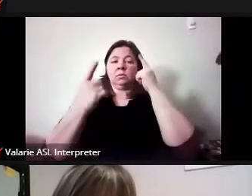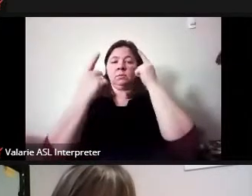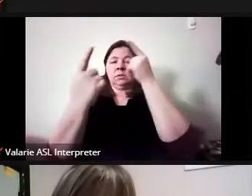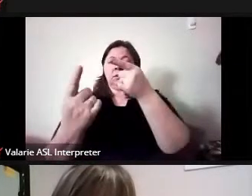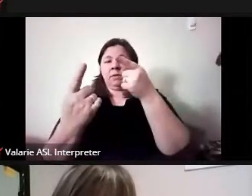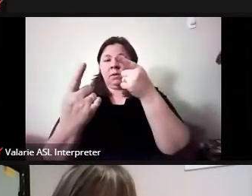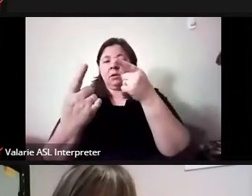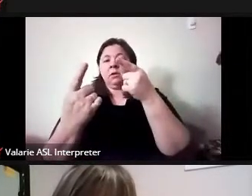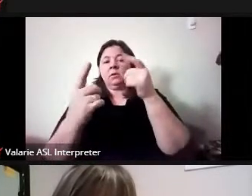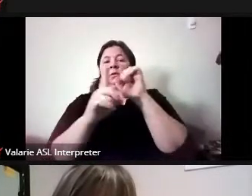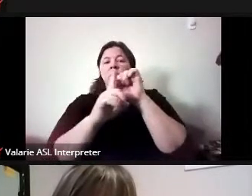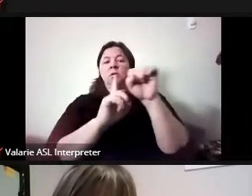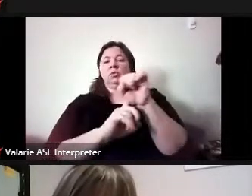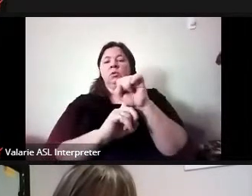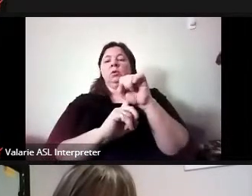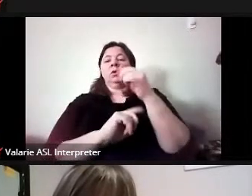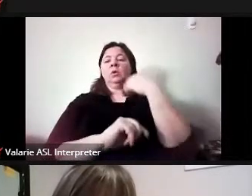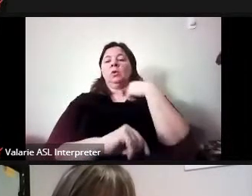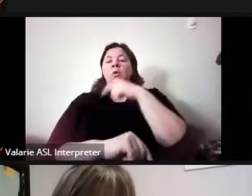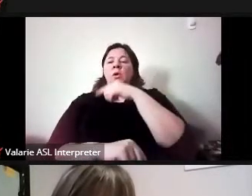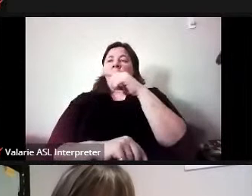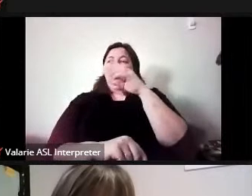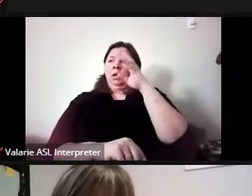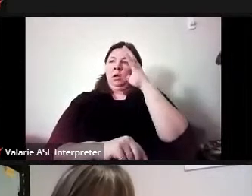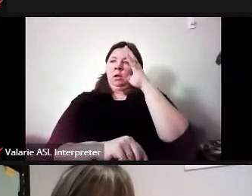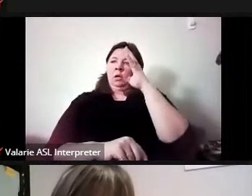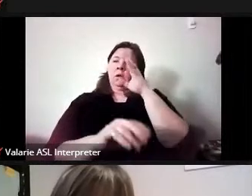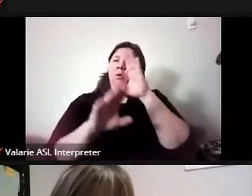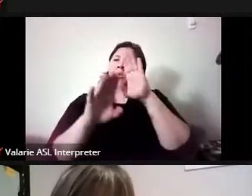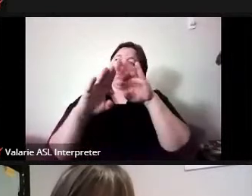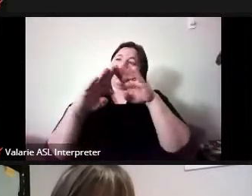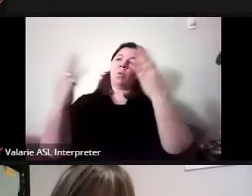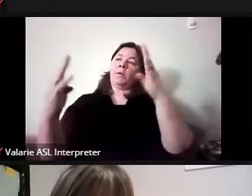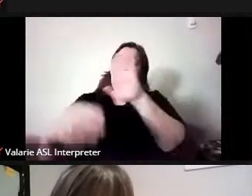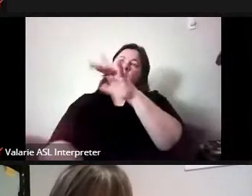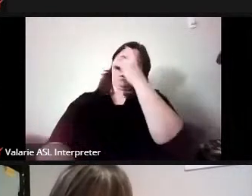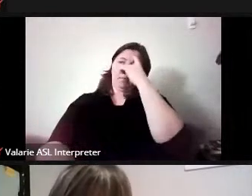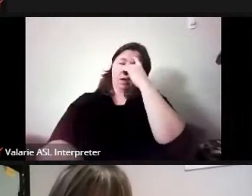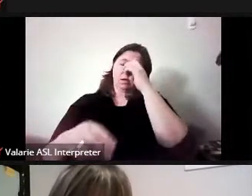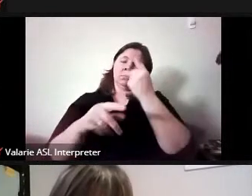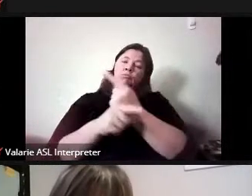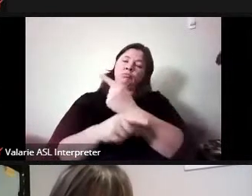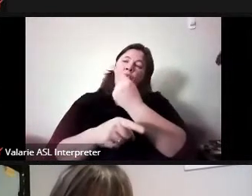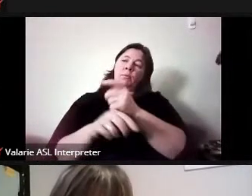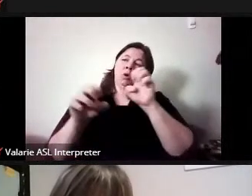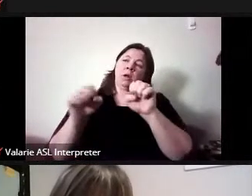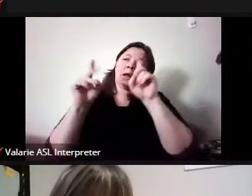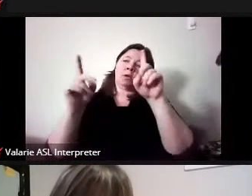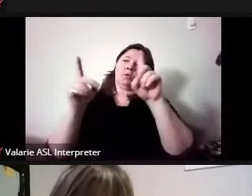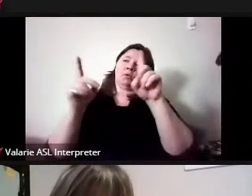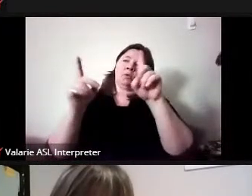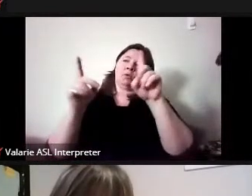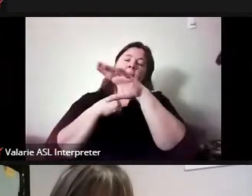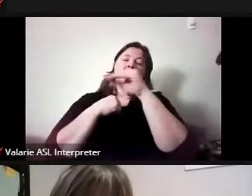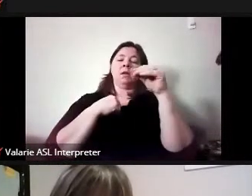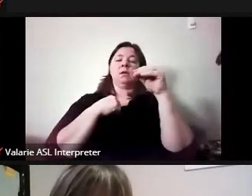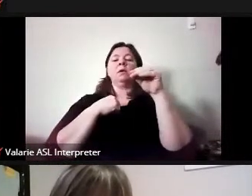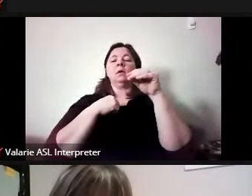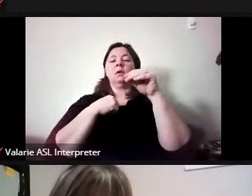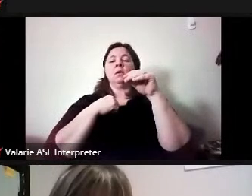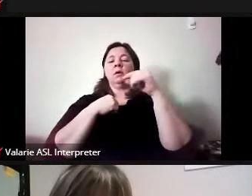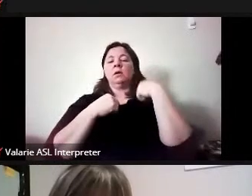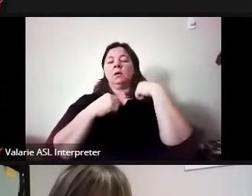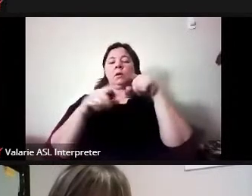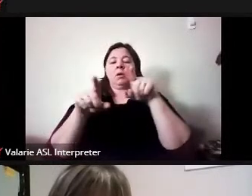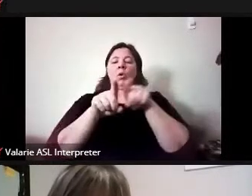we need to like read their minds and give the proper education to them, so that they can also